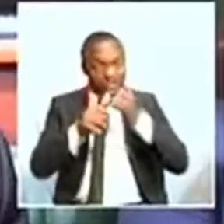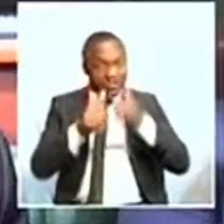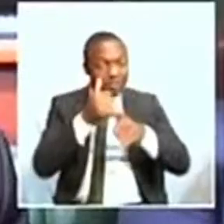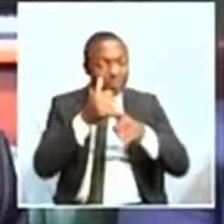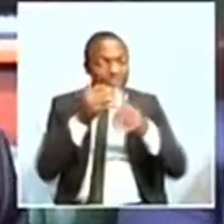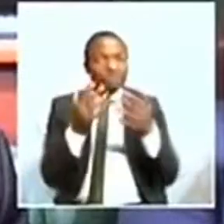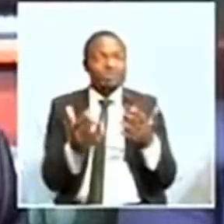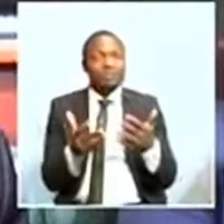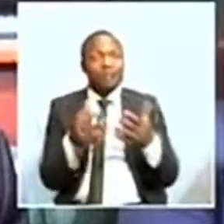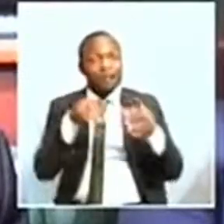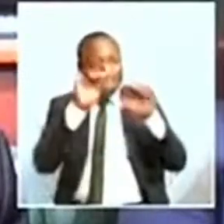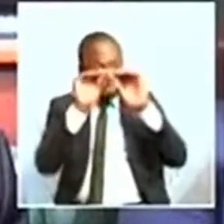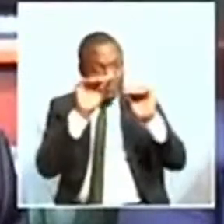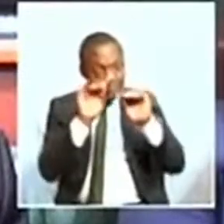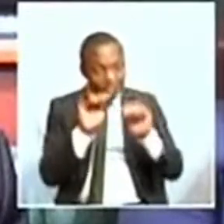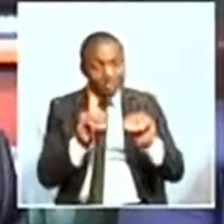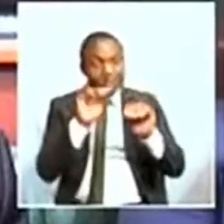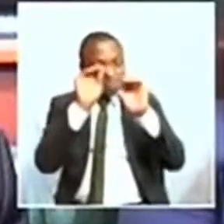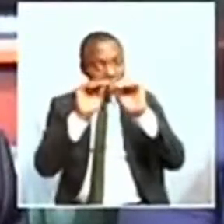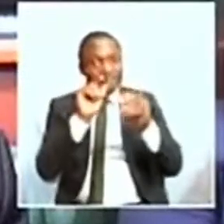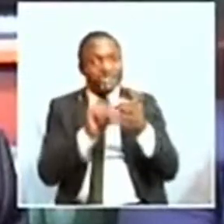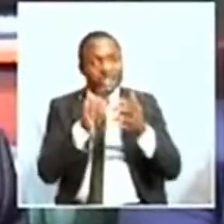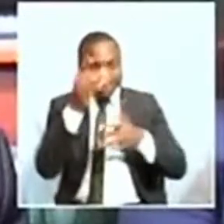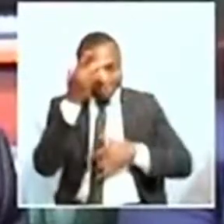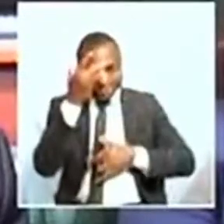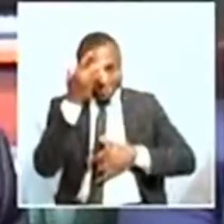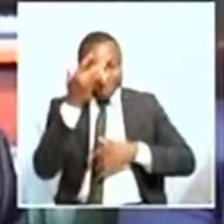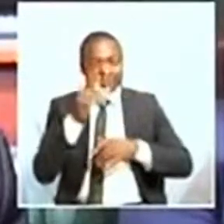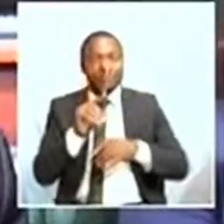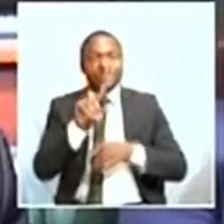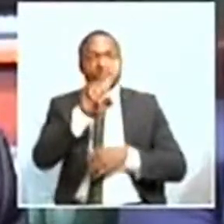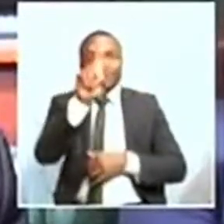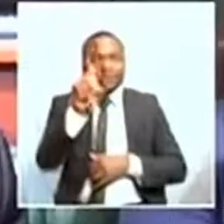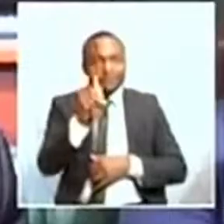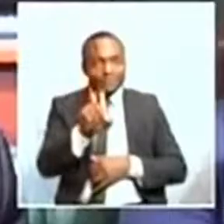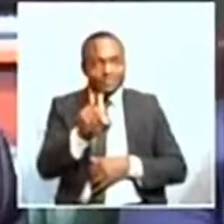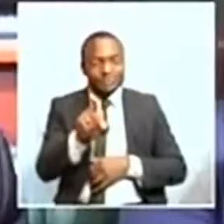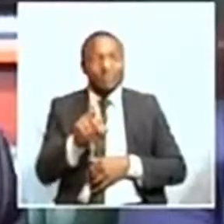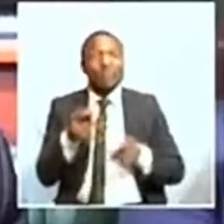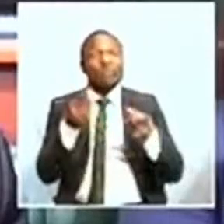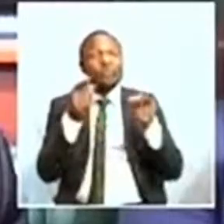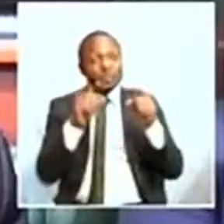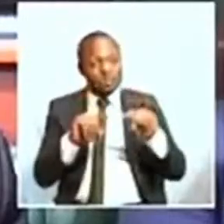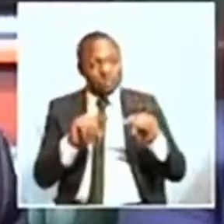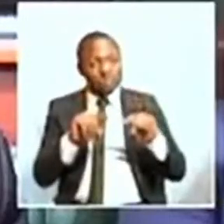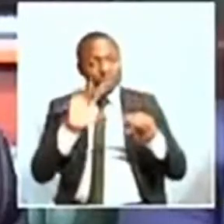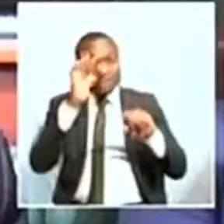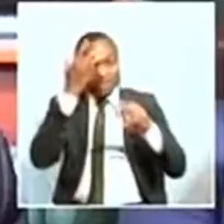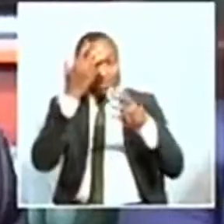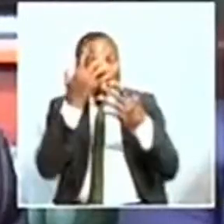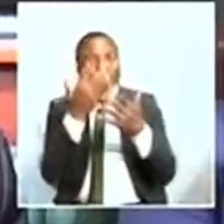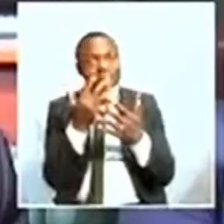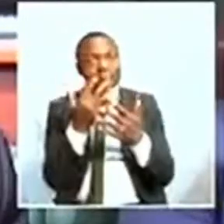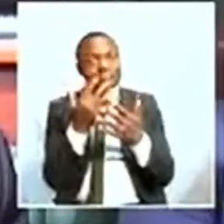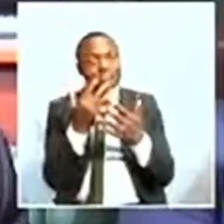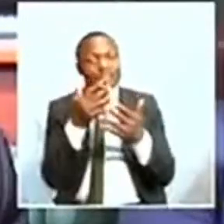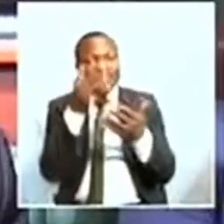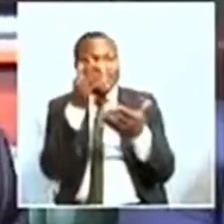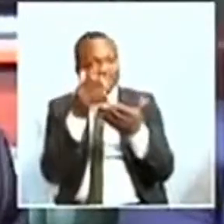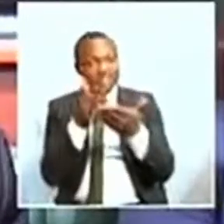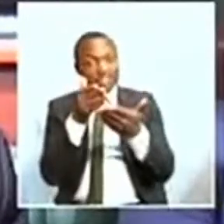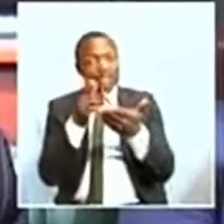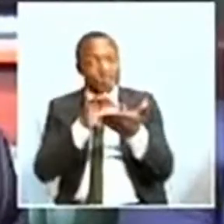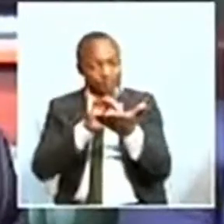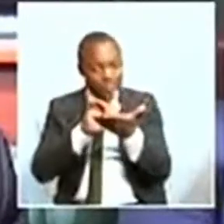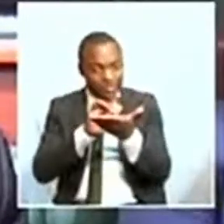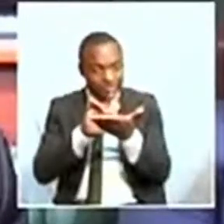treating this case by case. Now my question to you is, when are we expecting this medicine